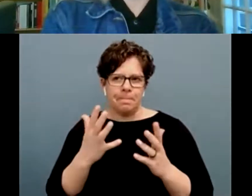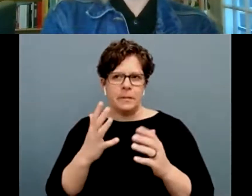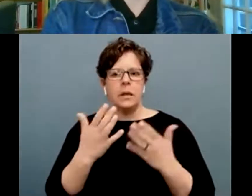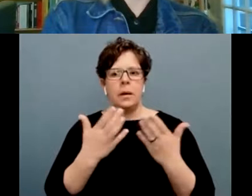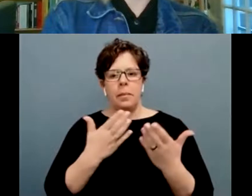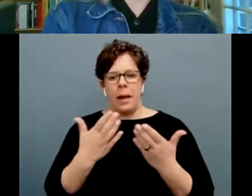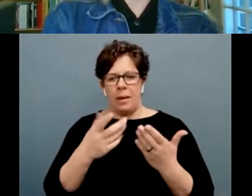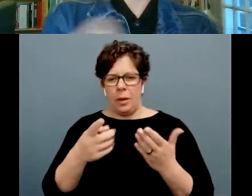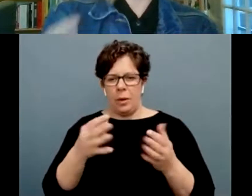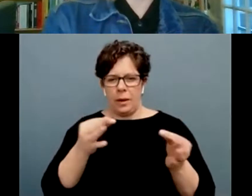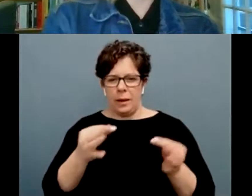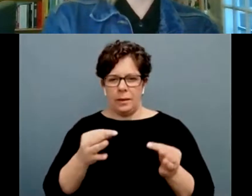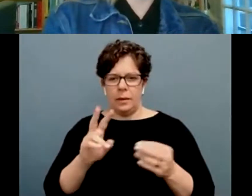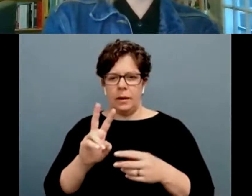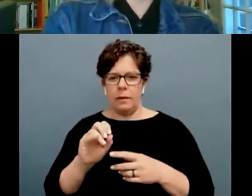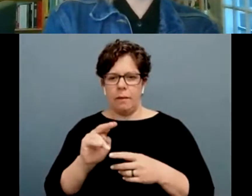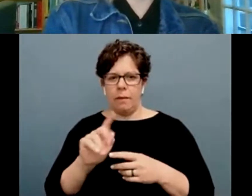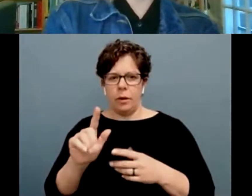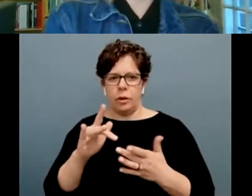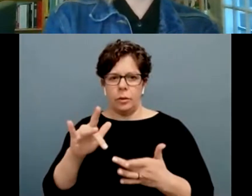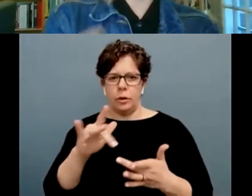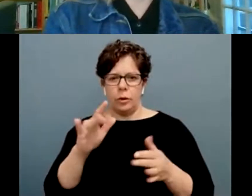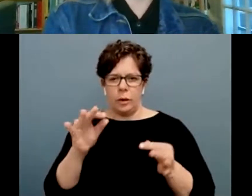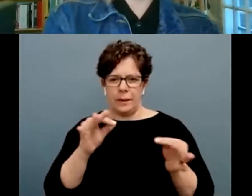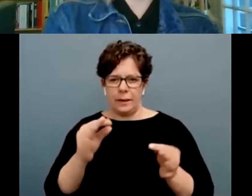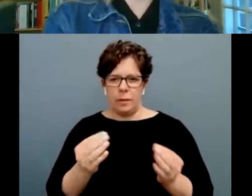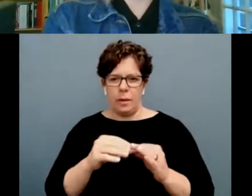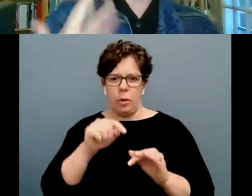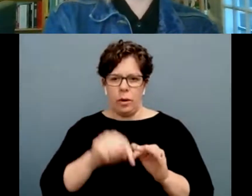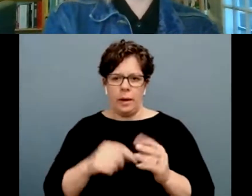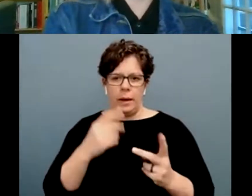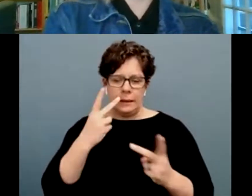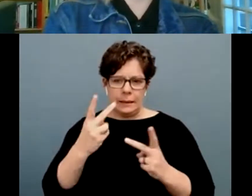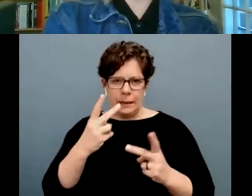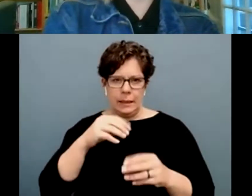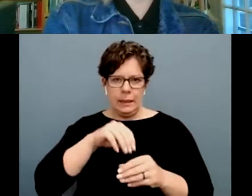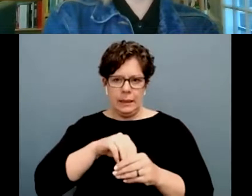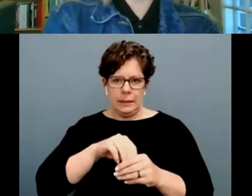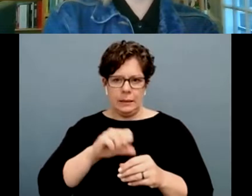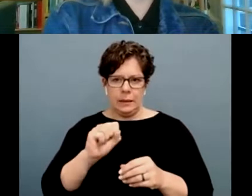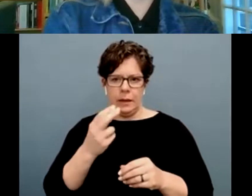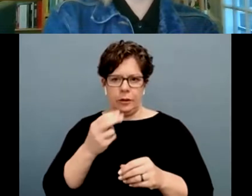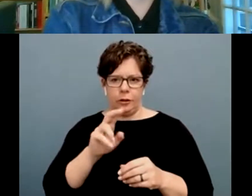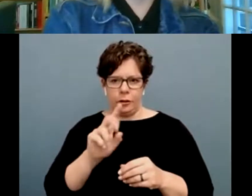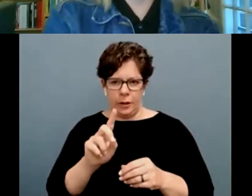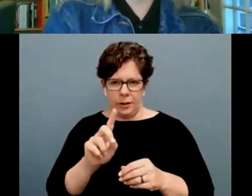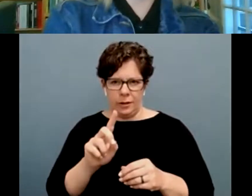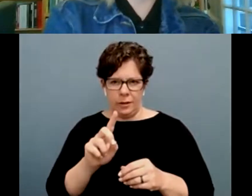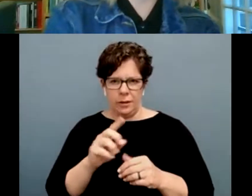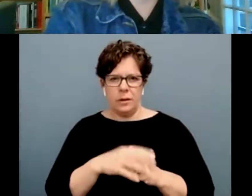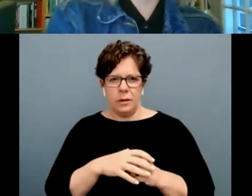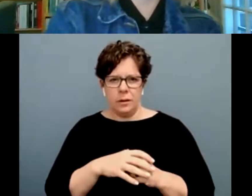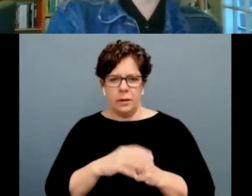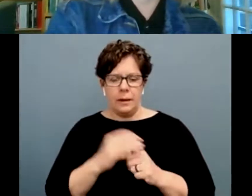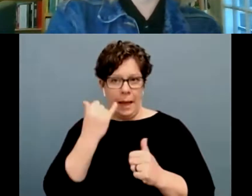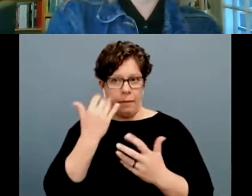some of the virtual tours that go a little deeper into that and how people can see and understand those spaces more if they so chose to do